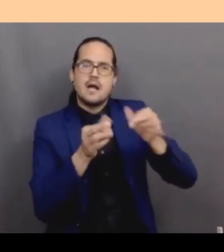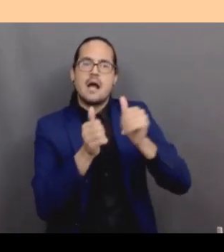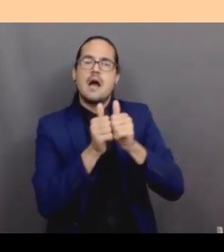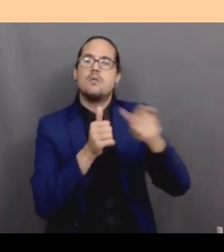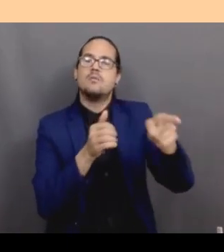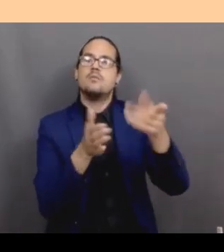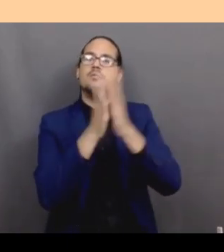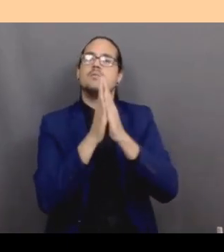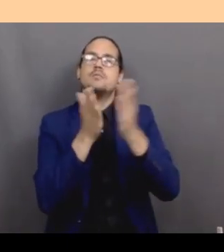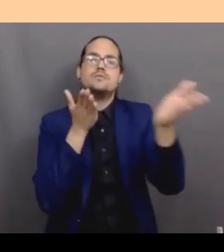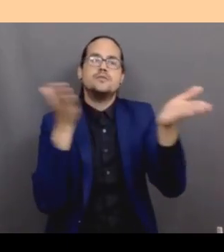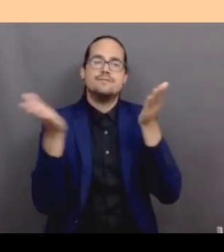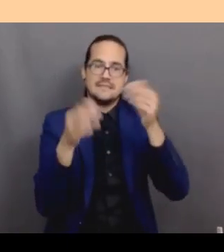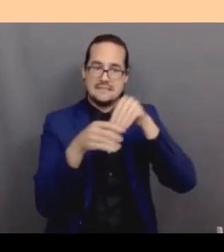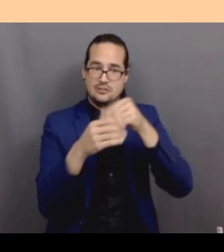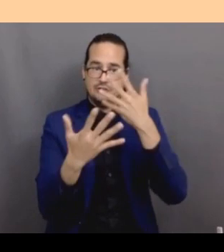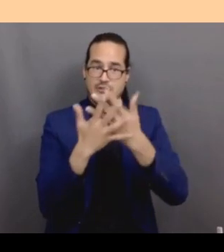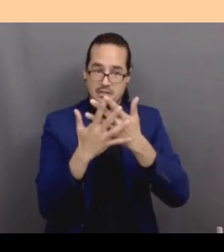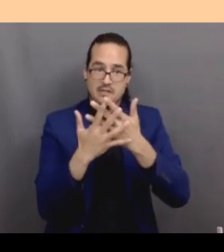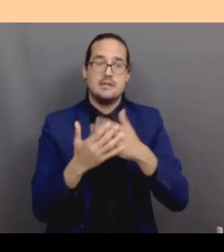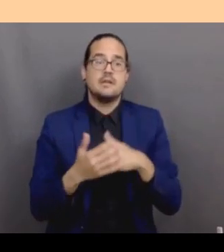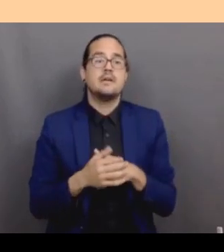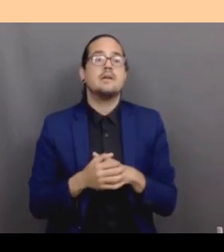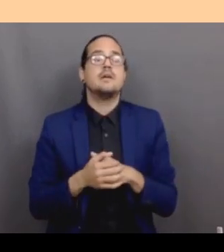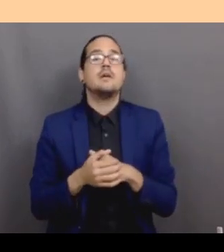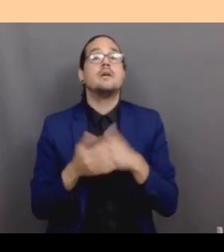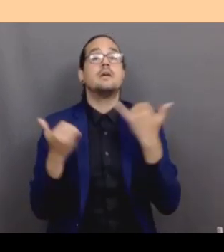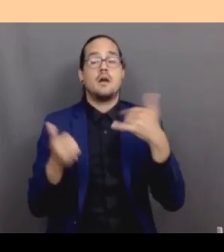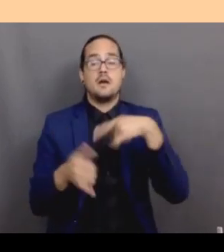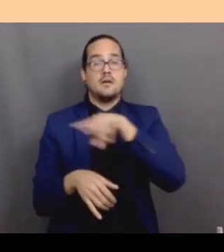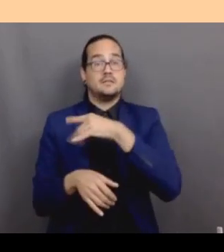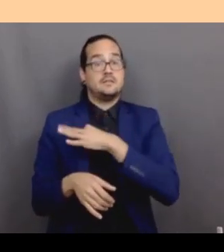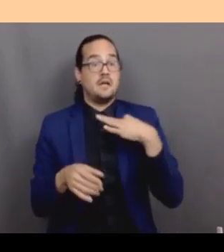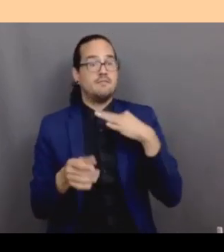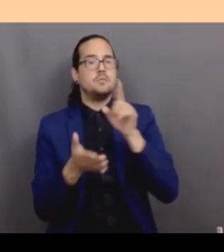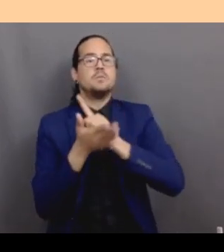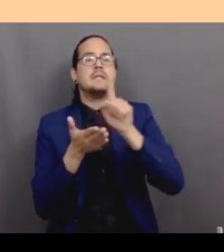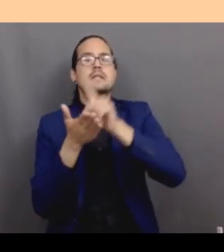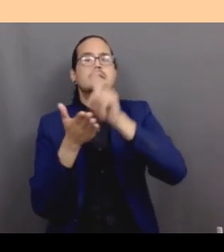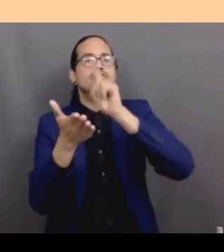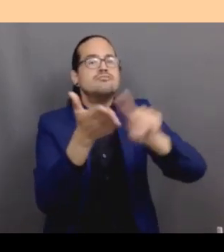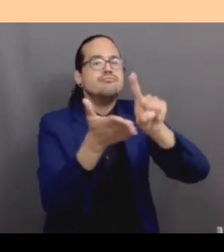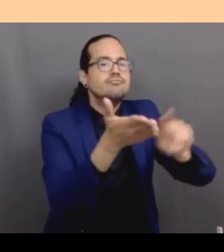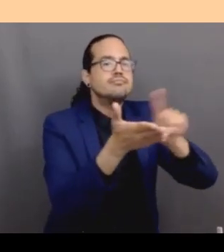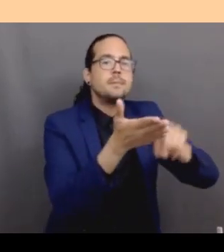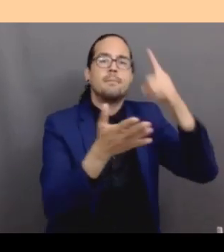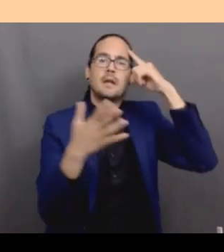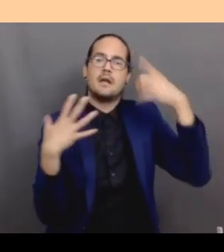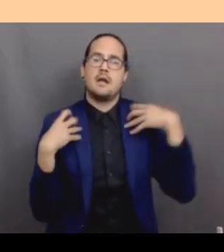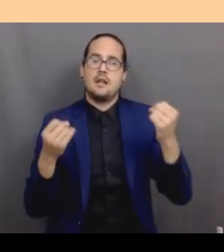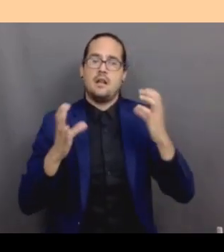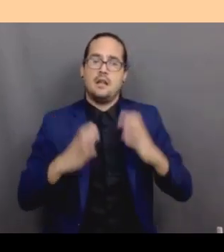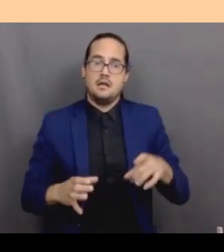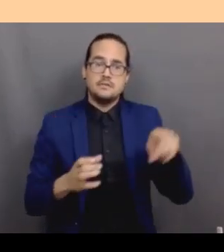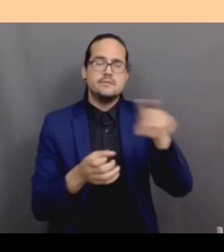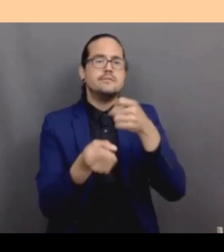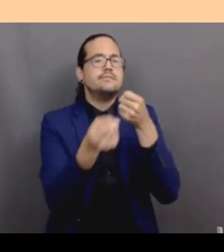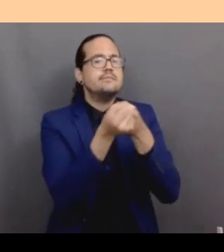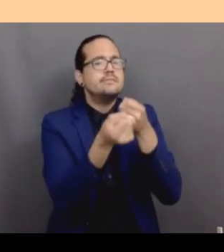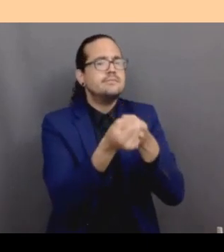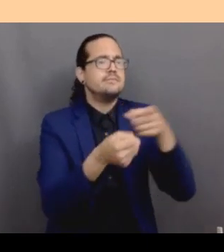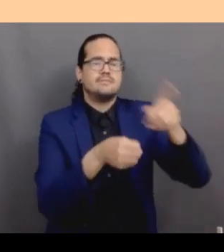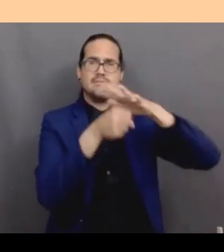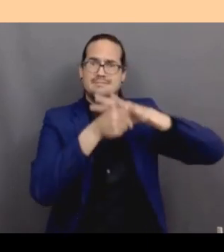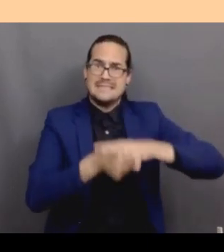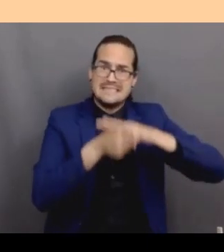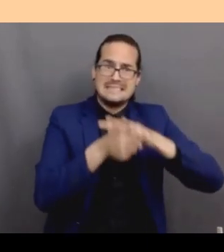needed interventions for our mental health clients, and we're providing support to our clients around the stressors related to the virus